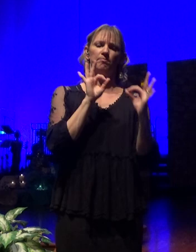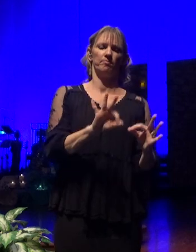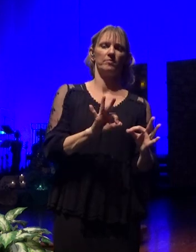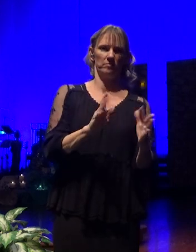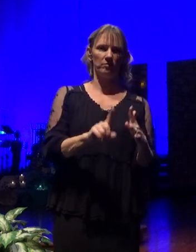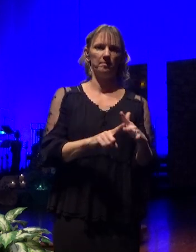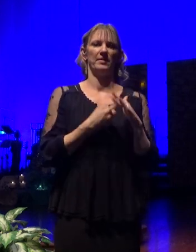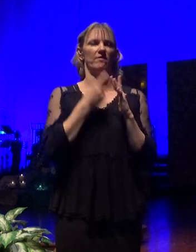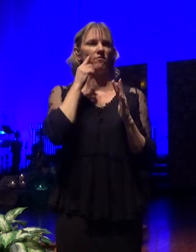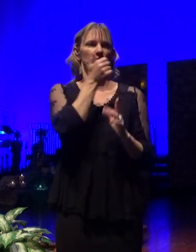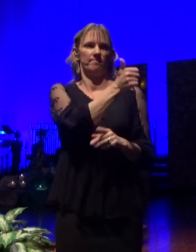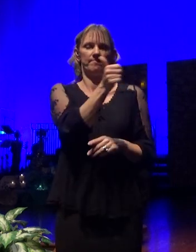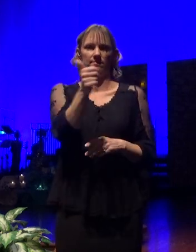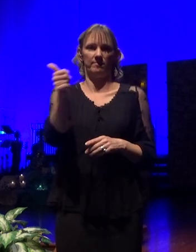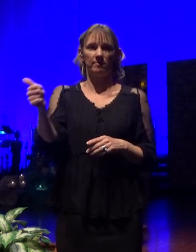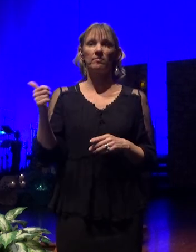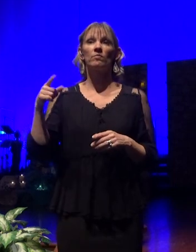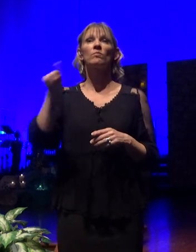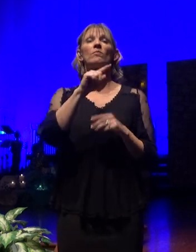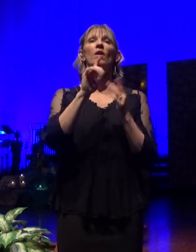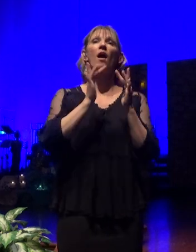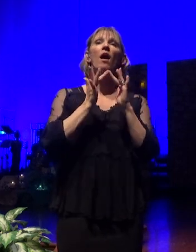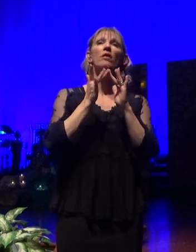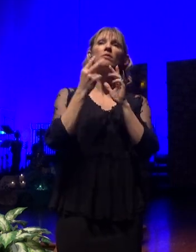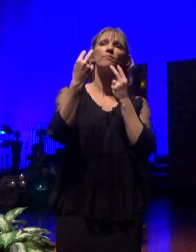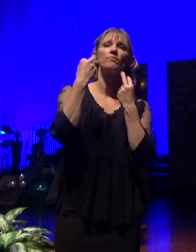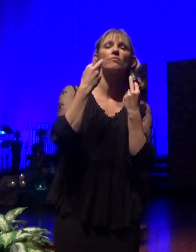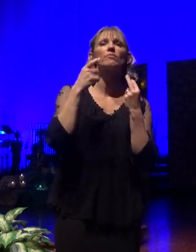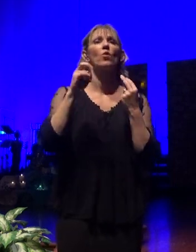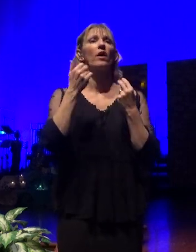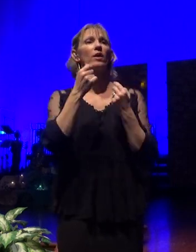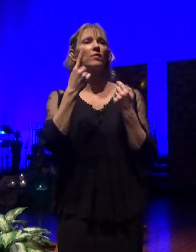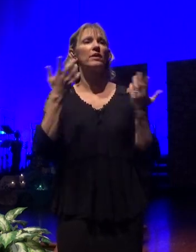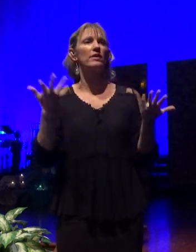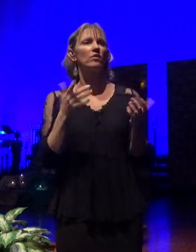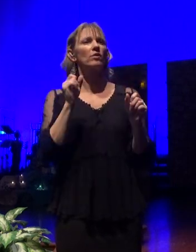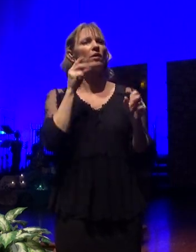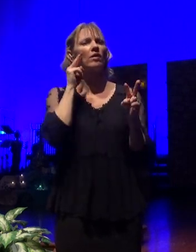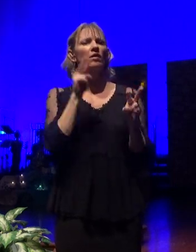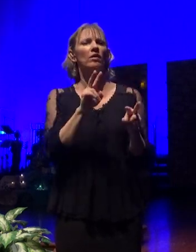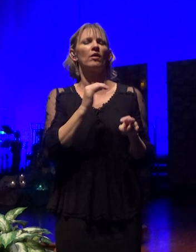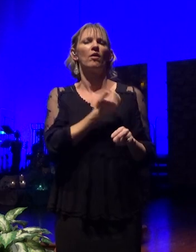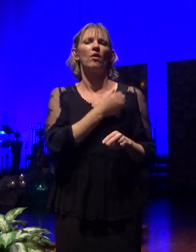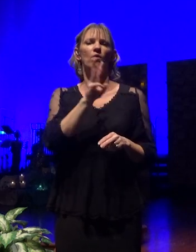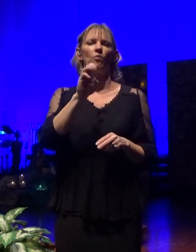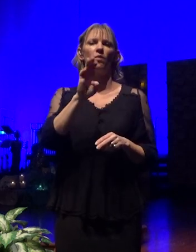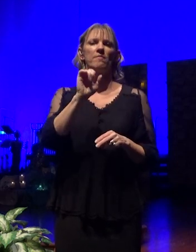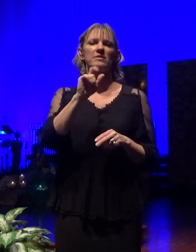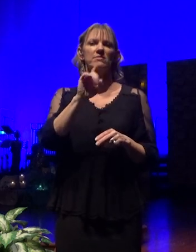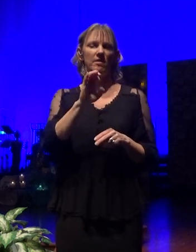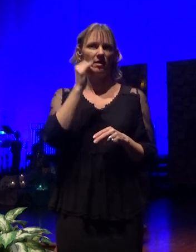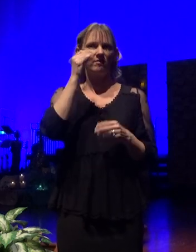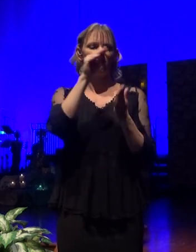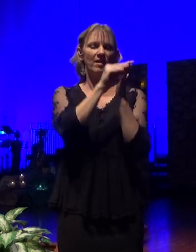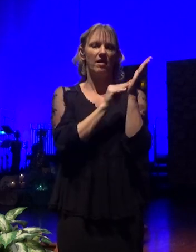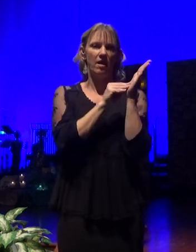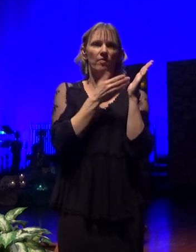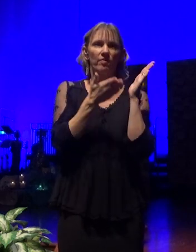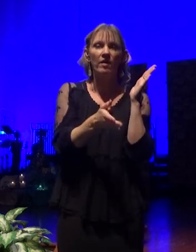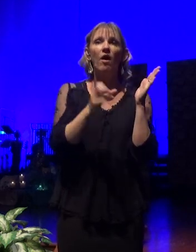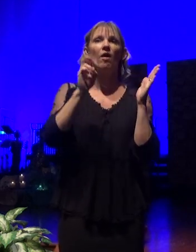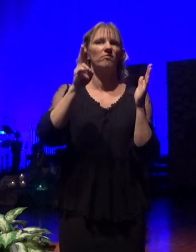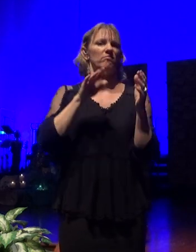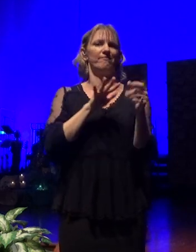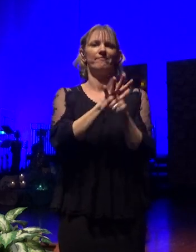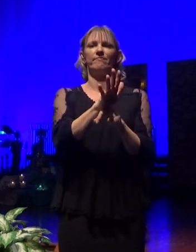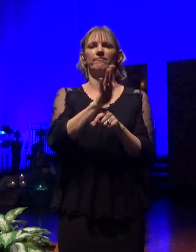for themselves. Those of you online or anyone here can go to our website and fill out the card there if you would like. It's totally up to you,